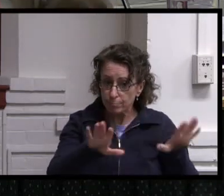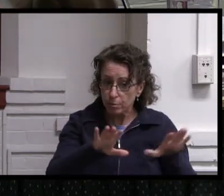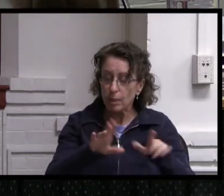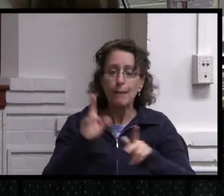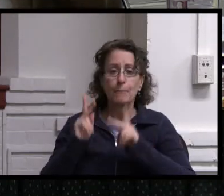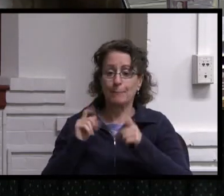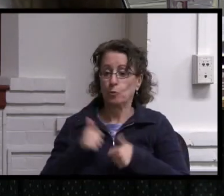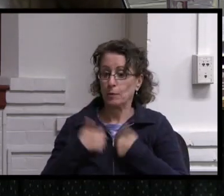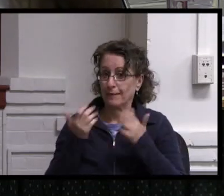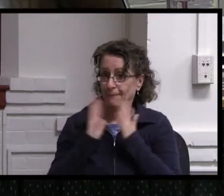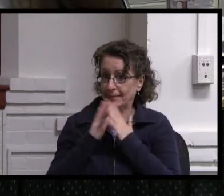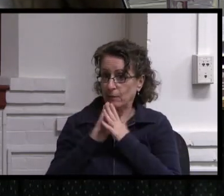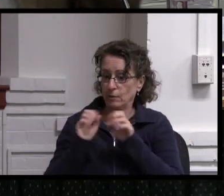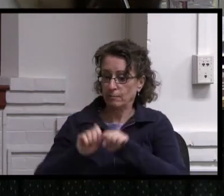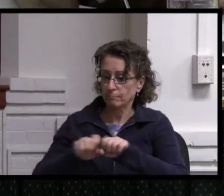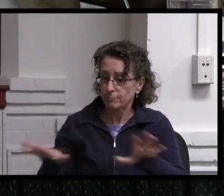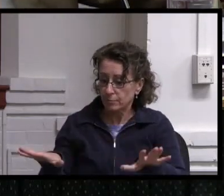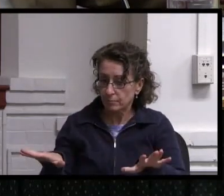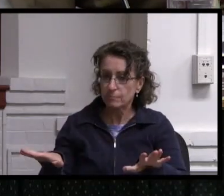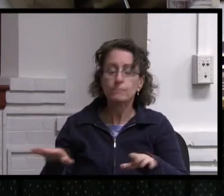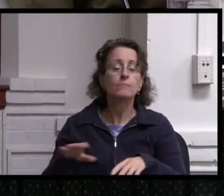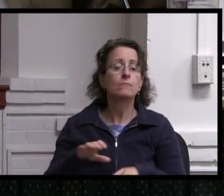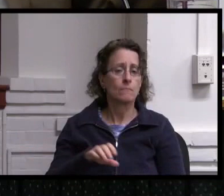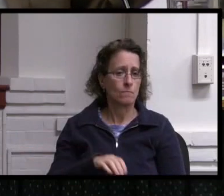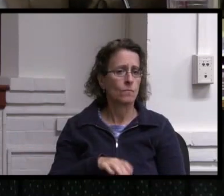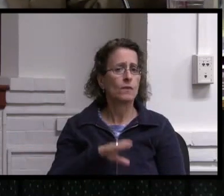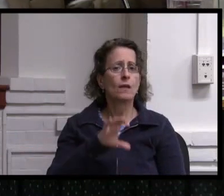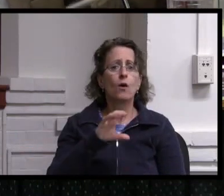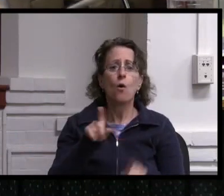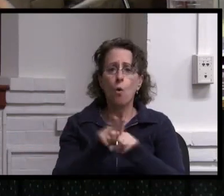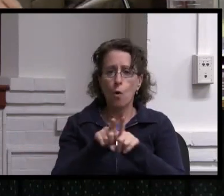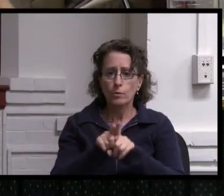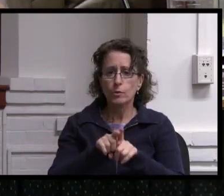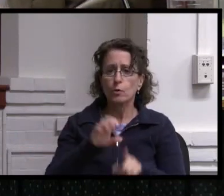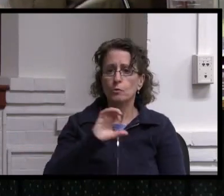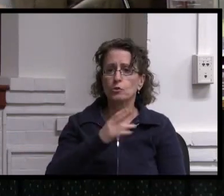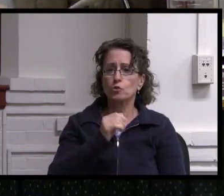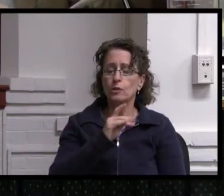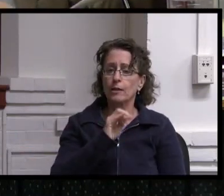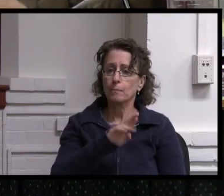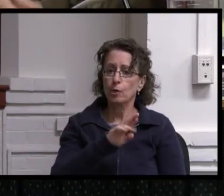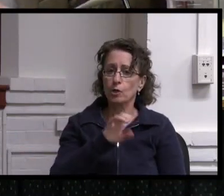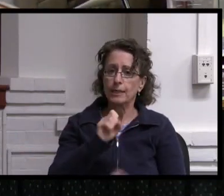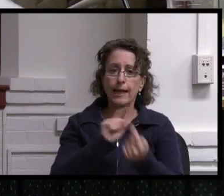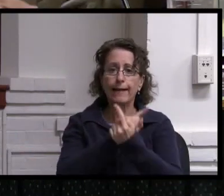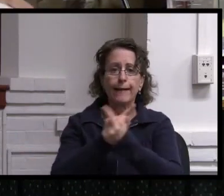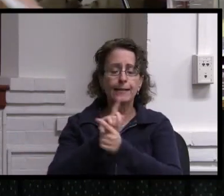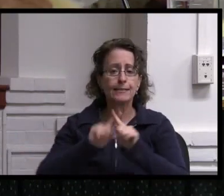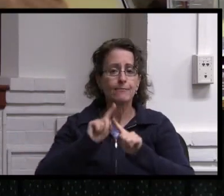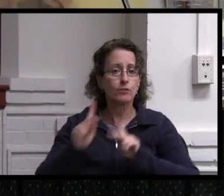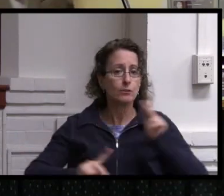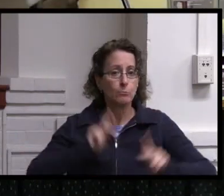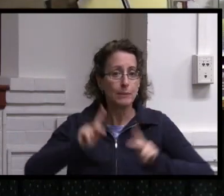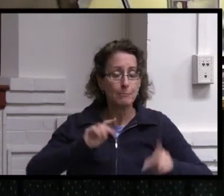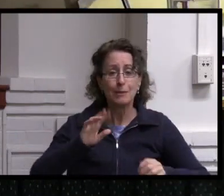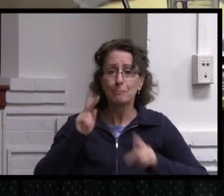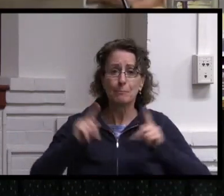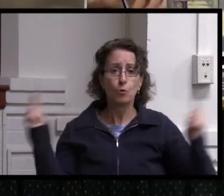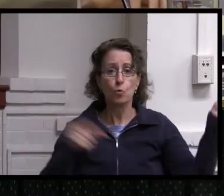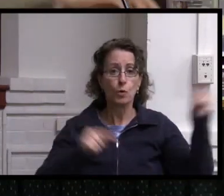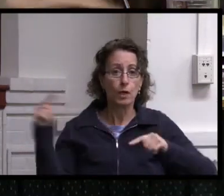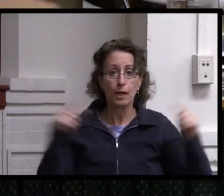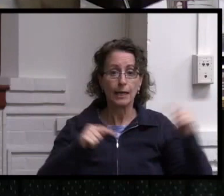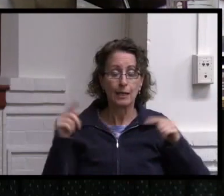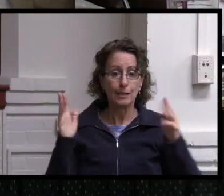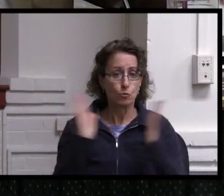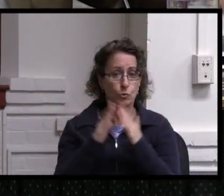can help with the general public and just seeing if you go downtown, what's your experience. So I think it's getting a wide